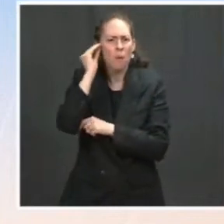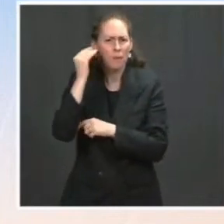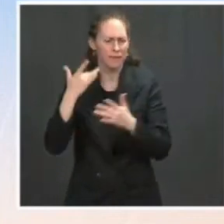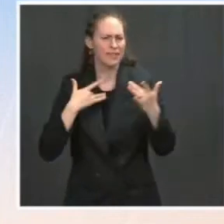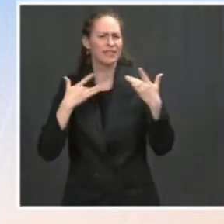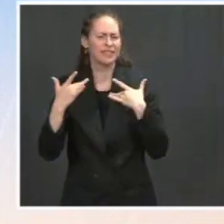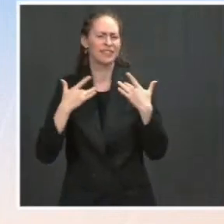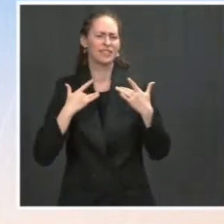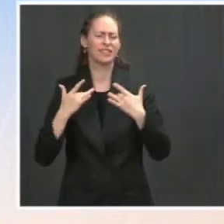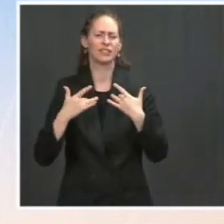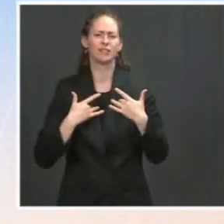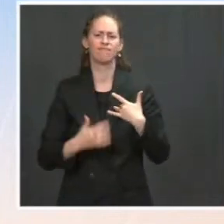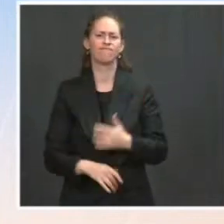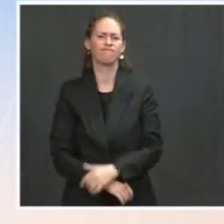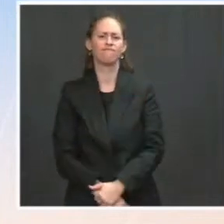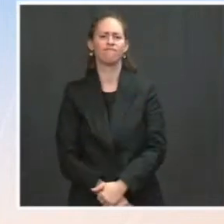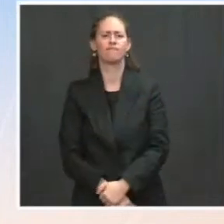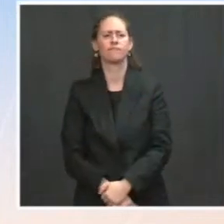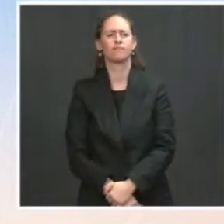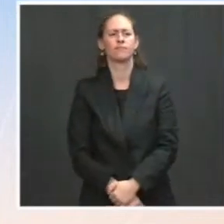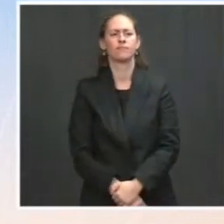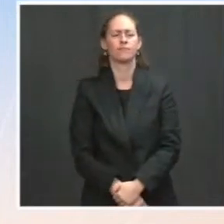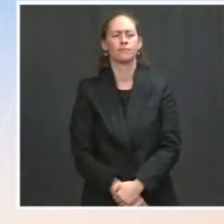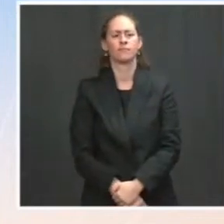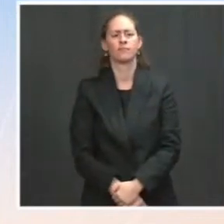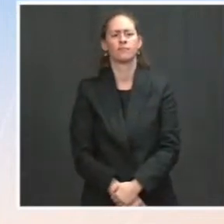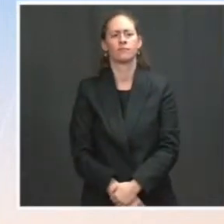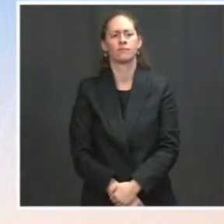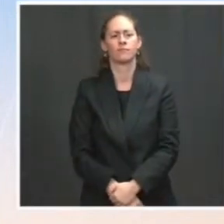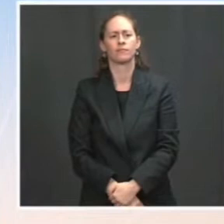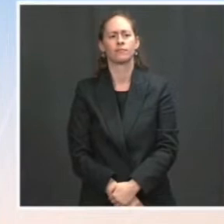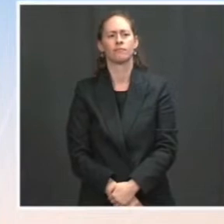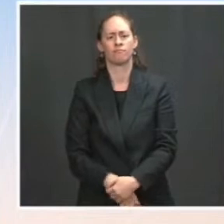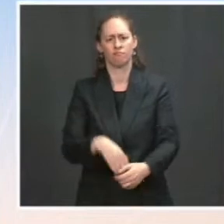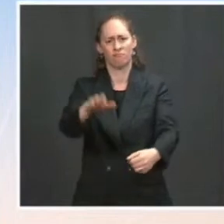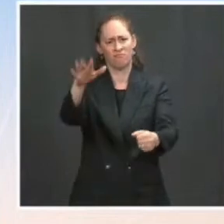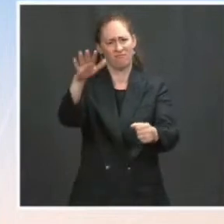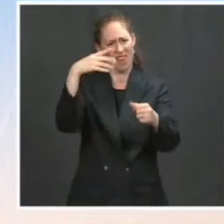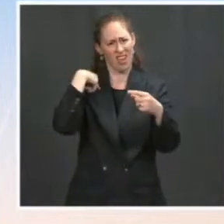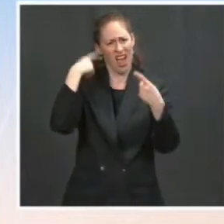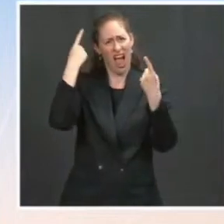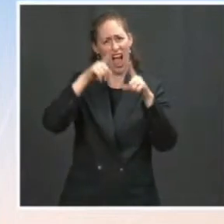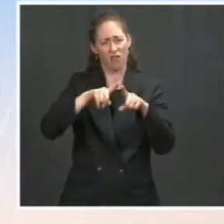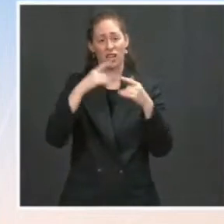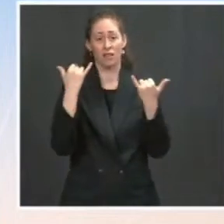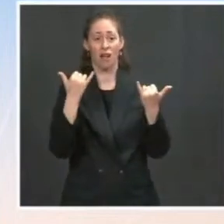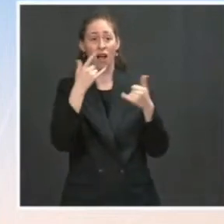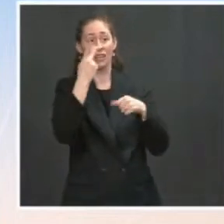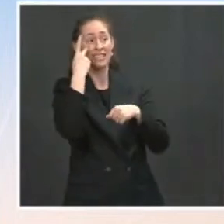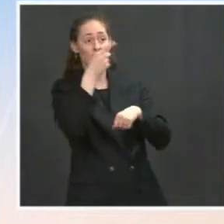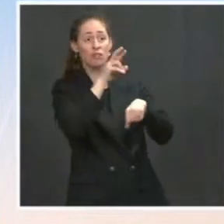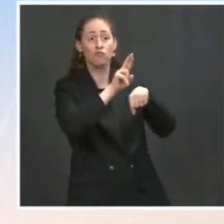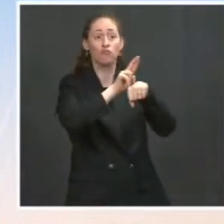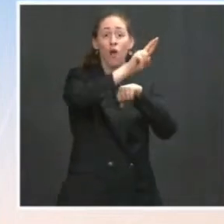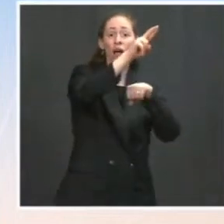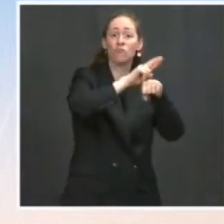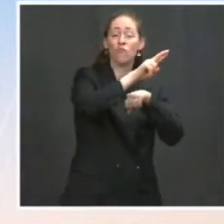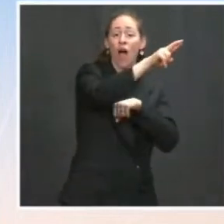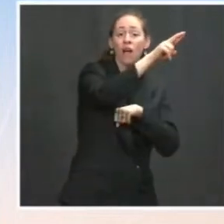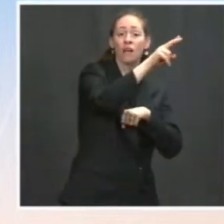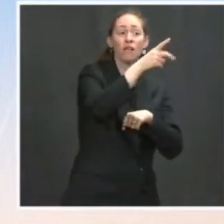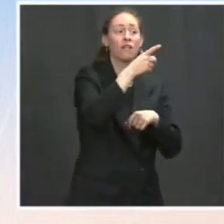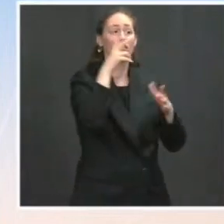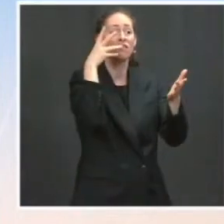from Gaza towards Israel is unacceptable and must be condemned. So this is something that our national security team is closely monitoring.